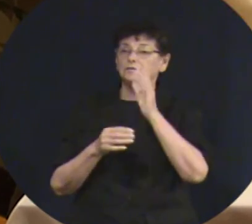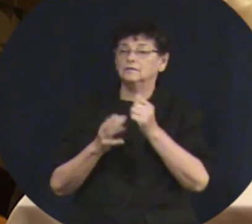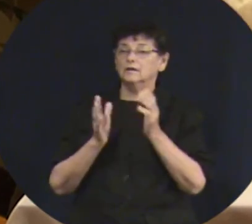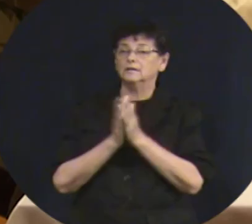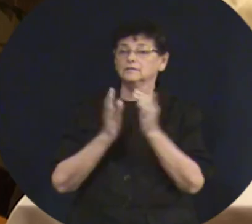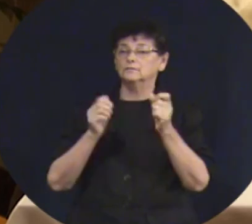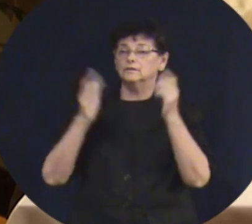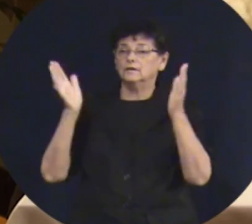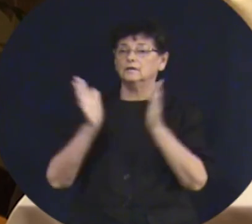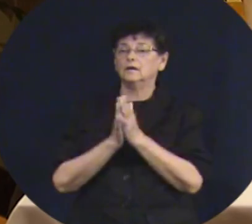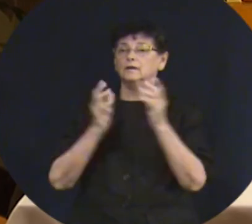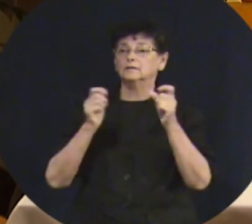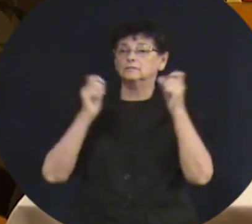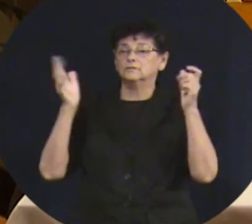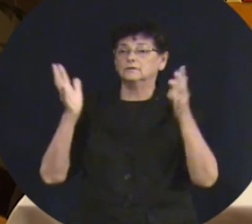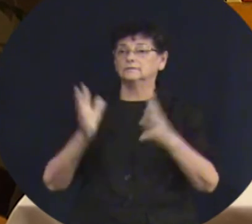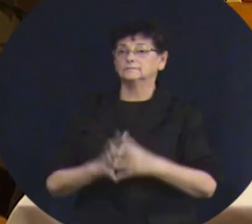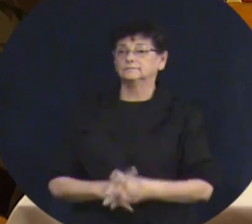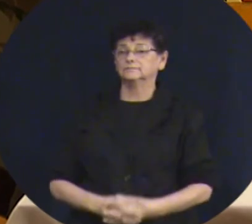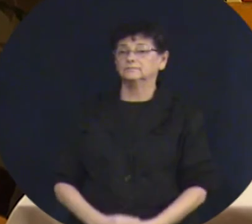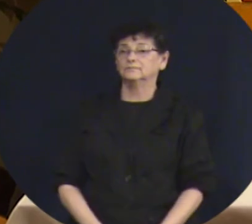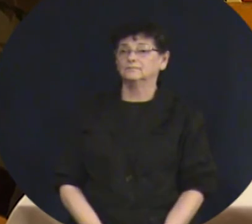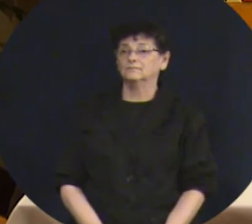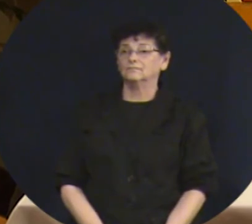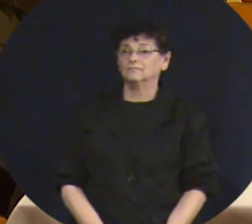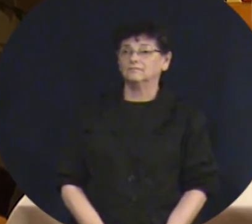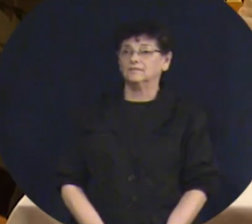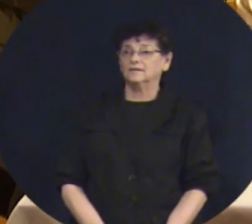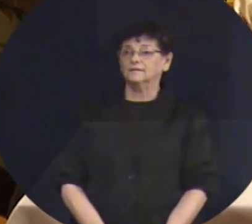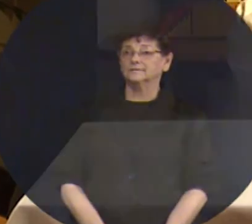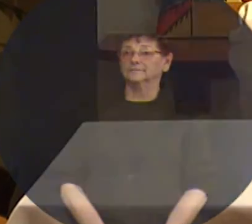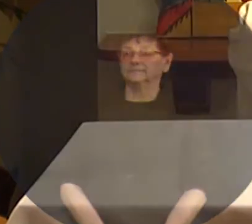God. Alleluia, alleluia.